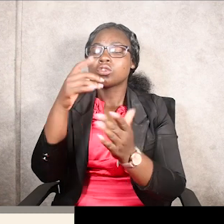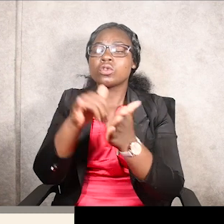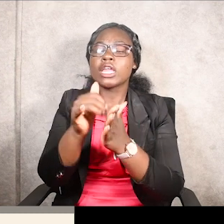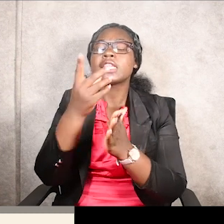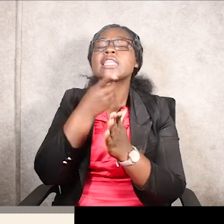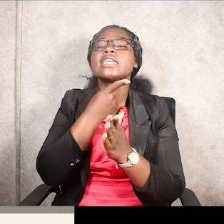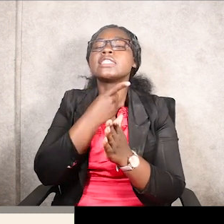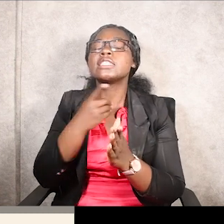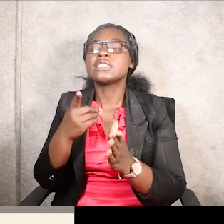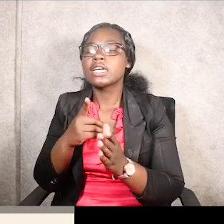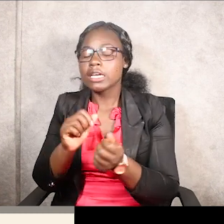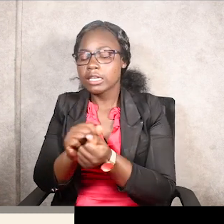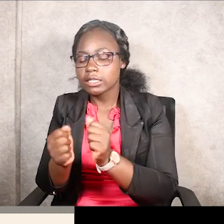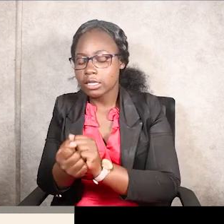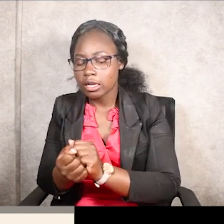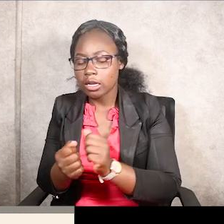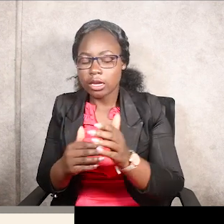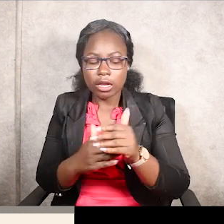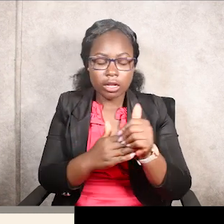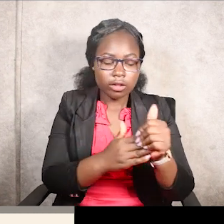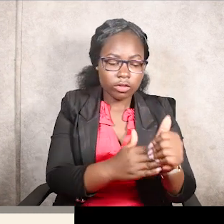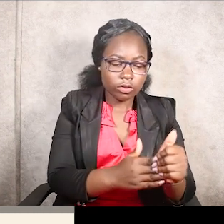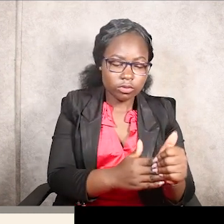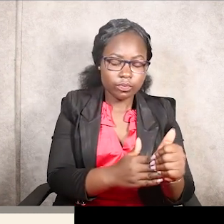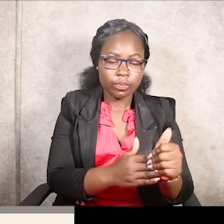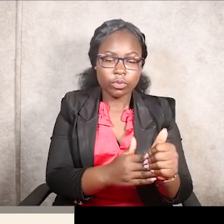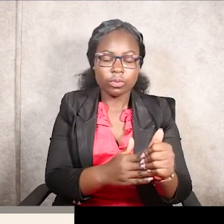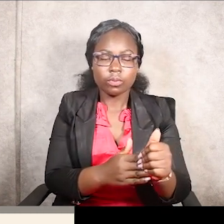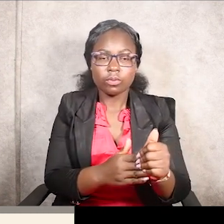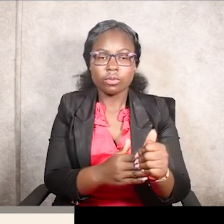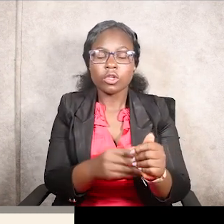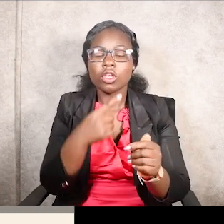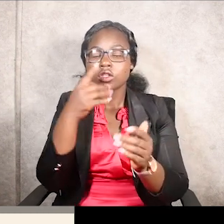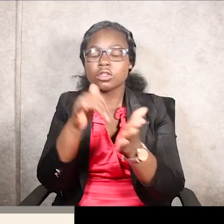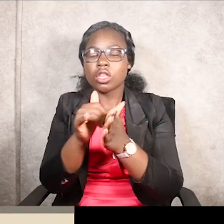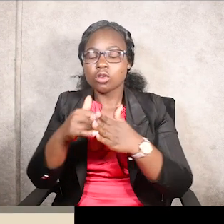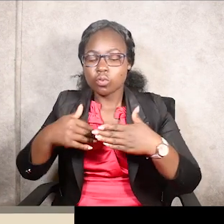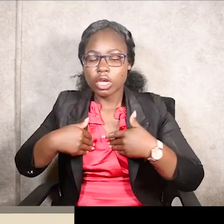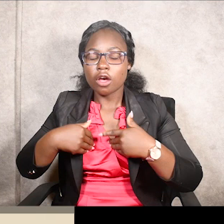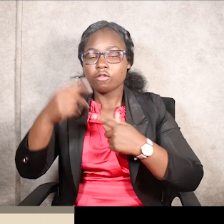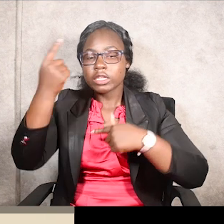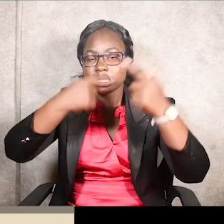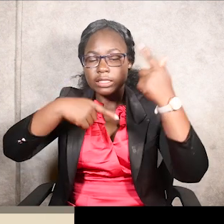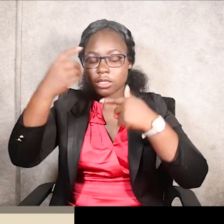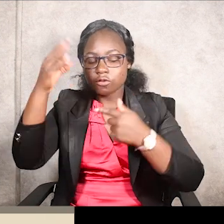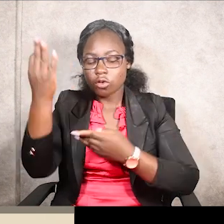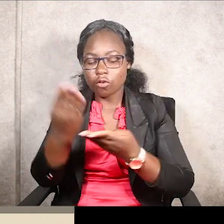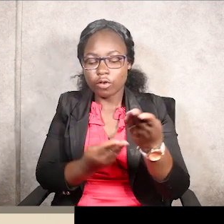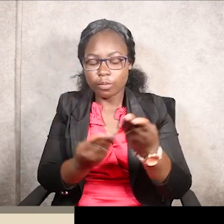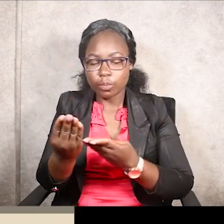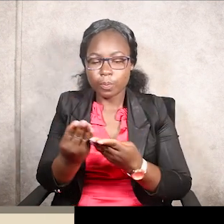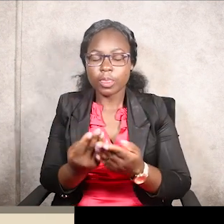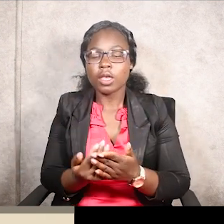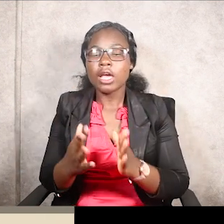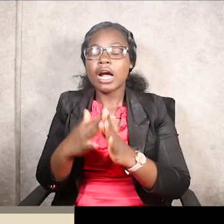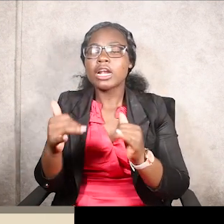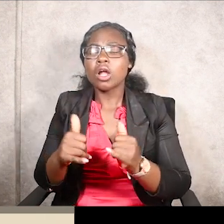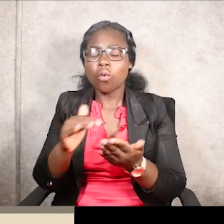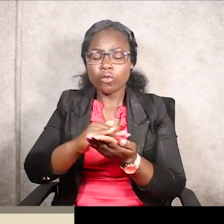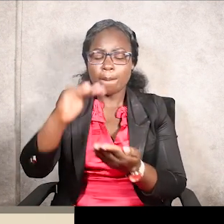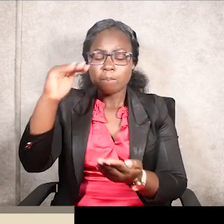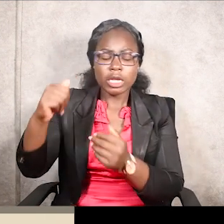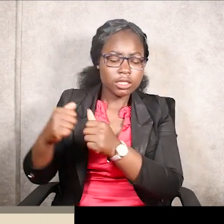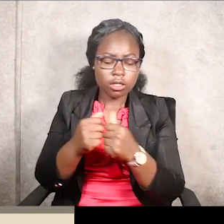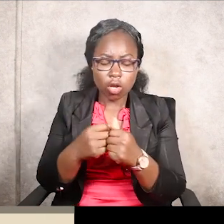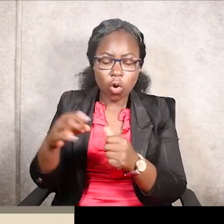desired change result is arrived at so that there is progress for your business. The common challenges